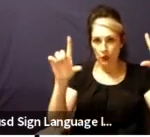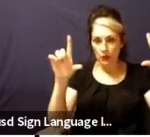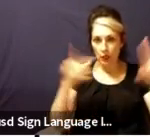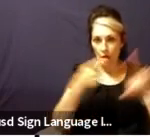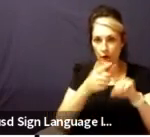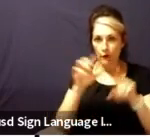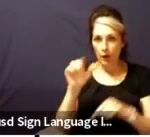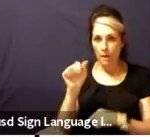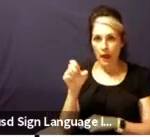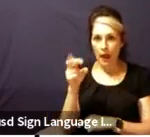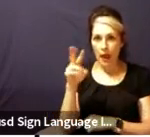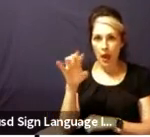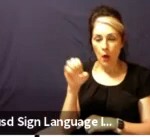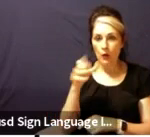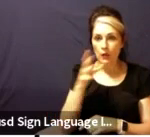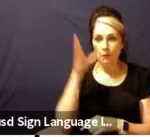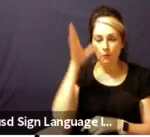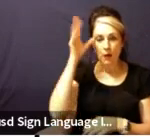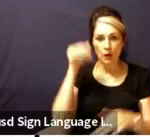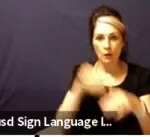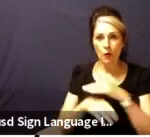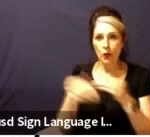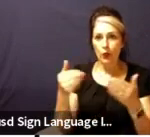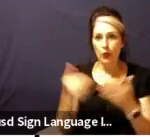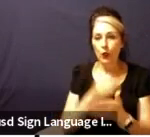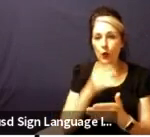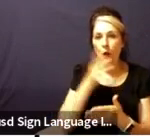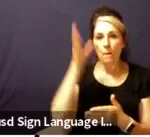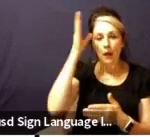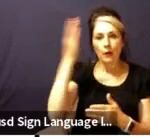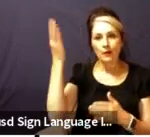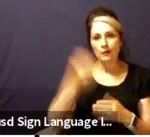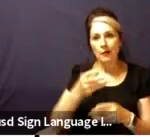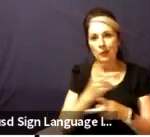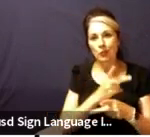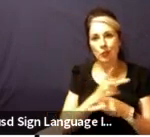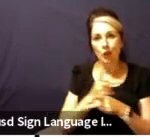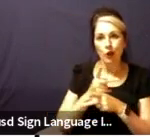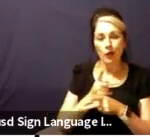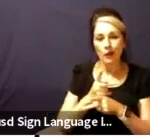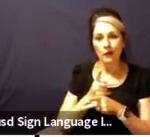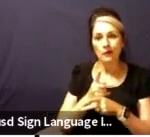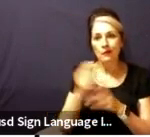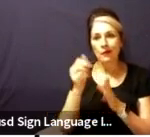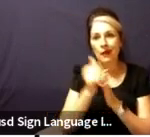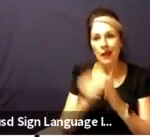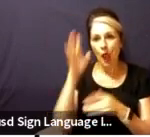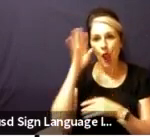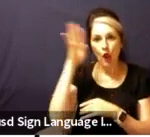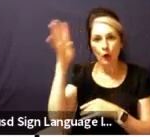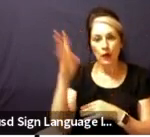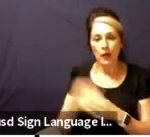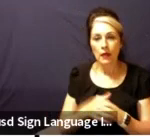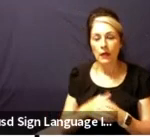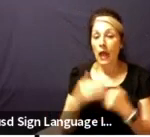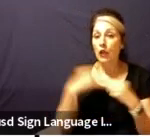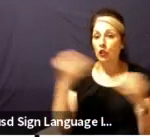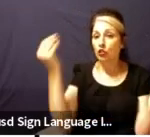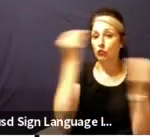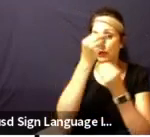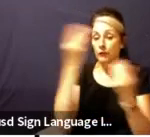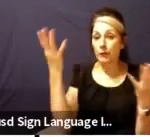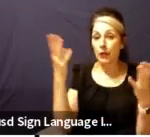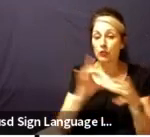Parent Portal. It will say new parent / guardian account created, and it will have your information